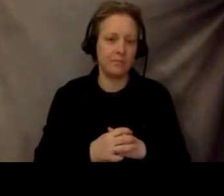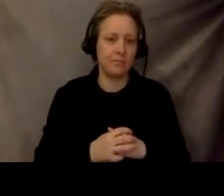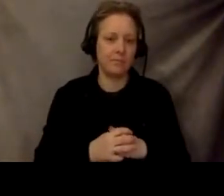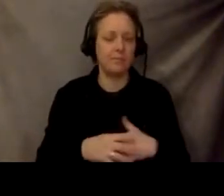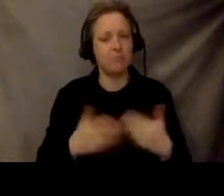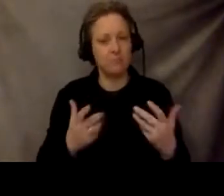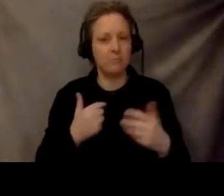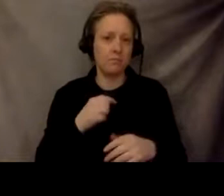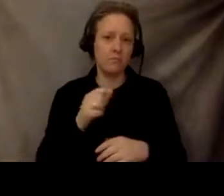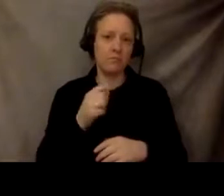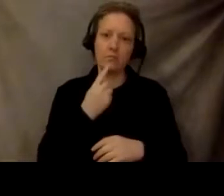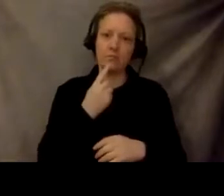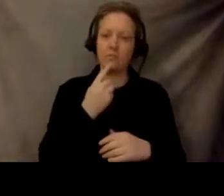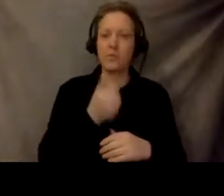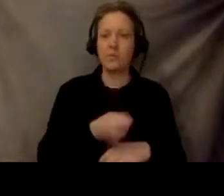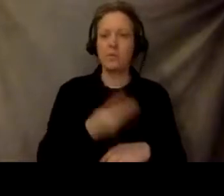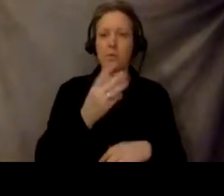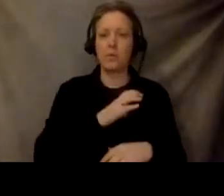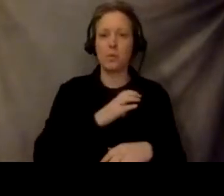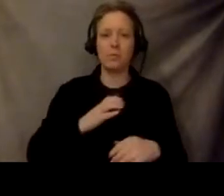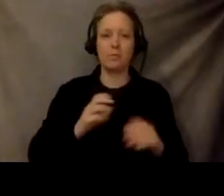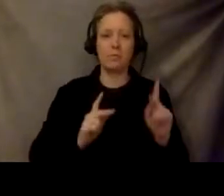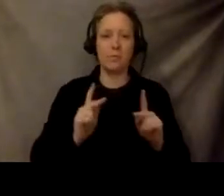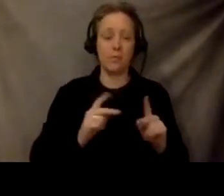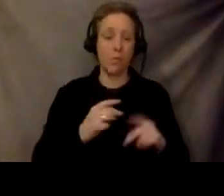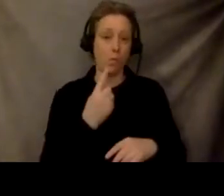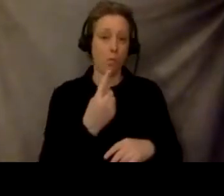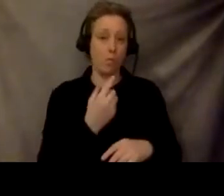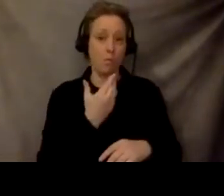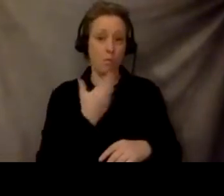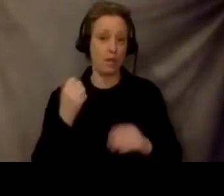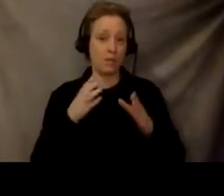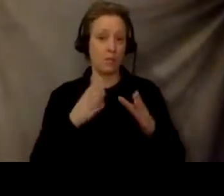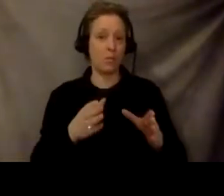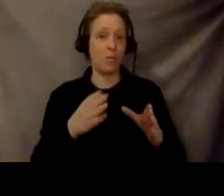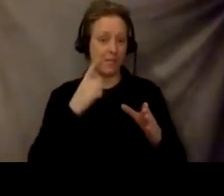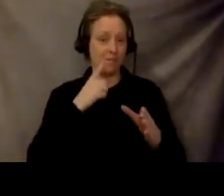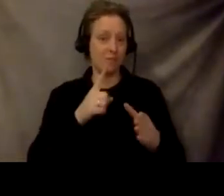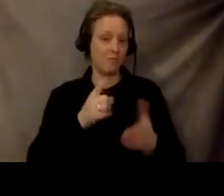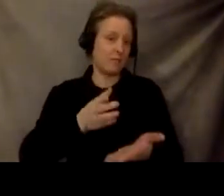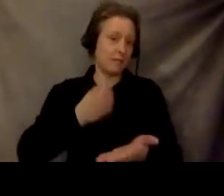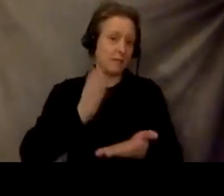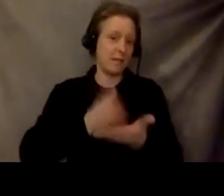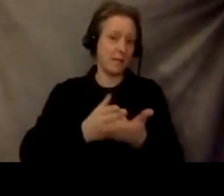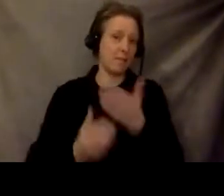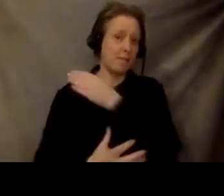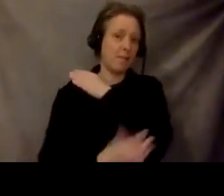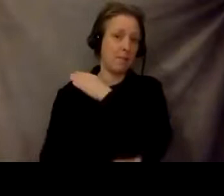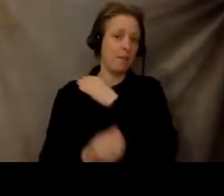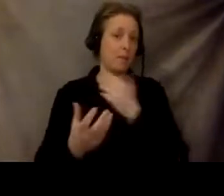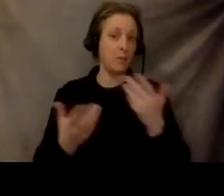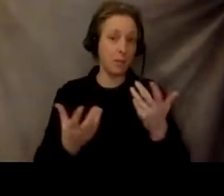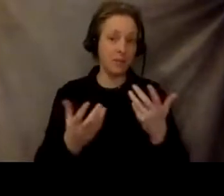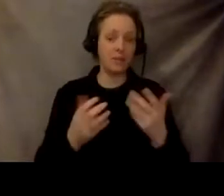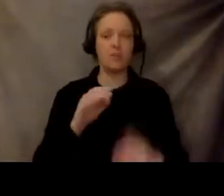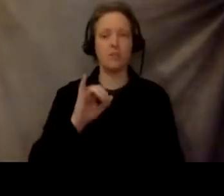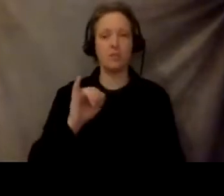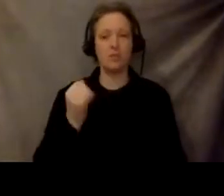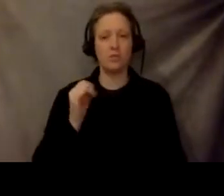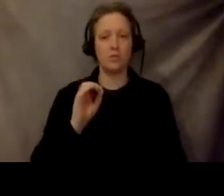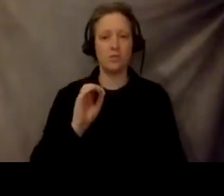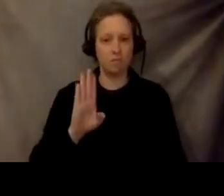mean, one of the best ways out of poverty is a good job. And so we really need to understand that it's a